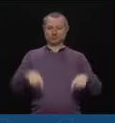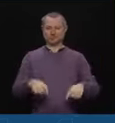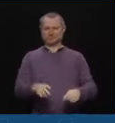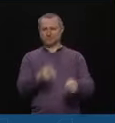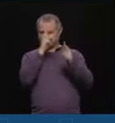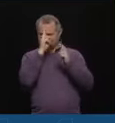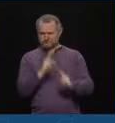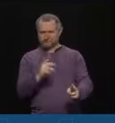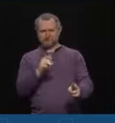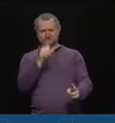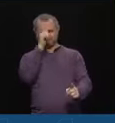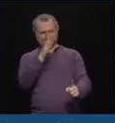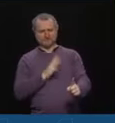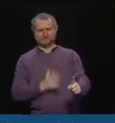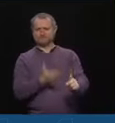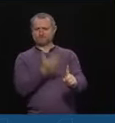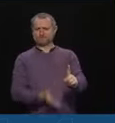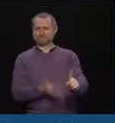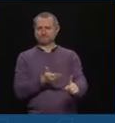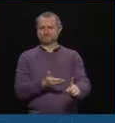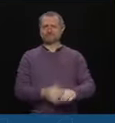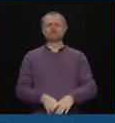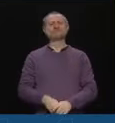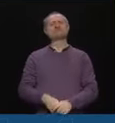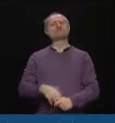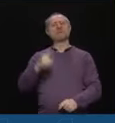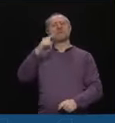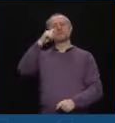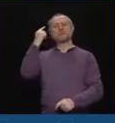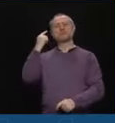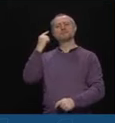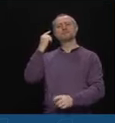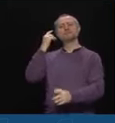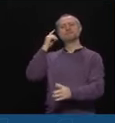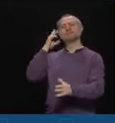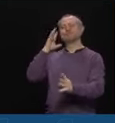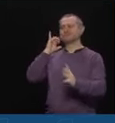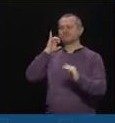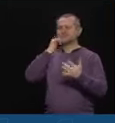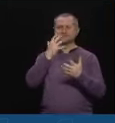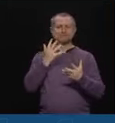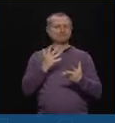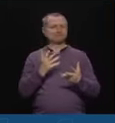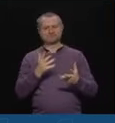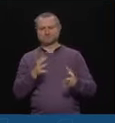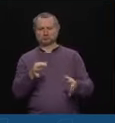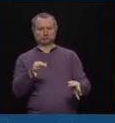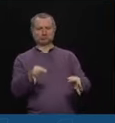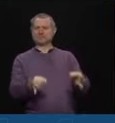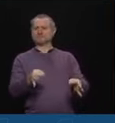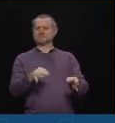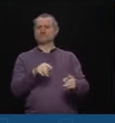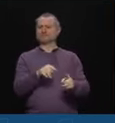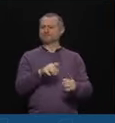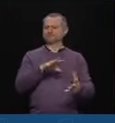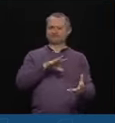due to a mischaracterization of justice by a constituted court of public